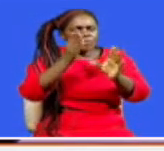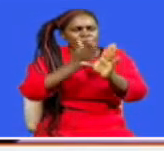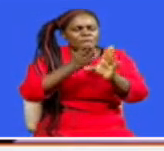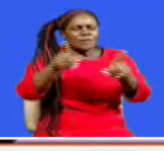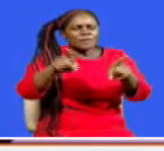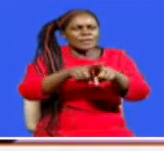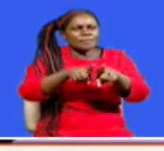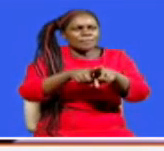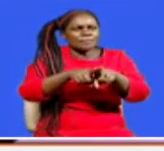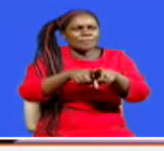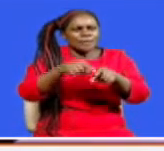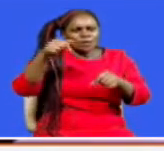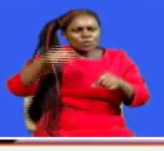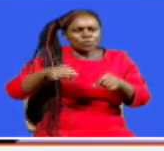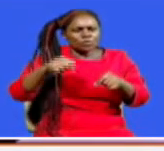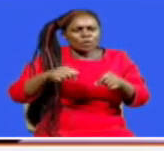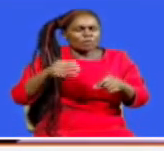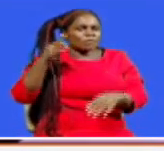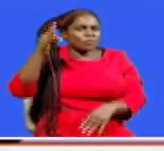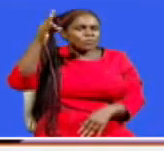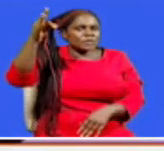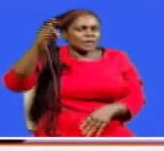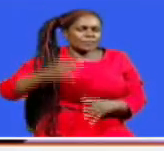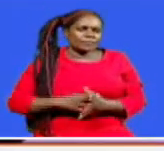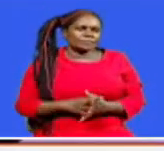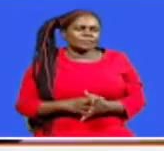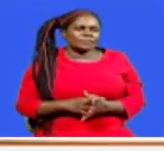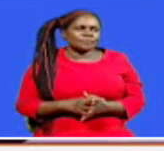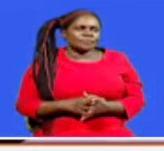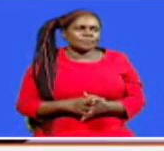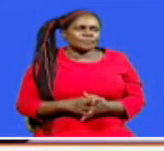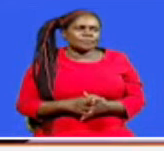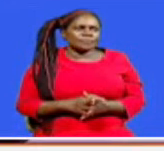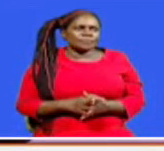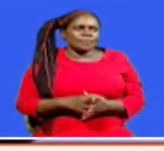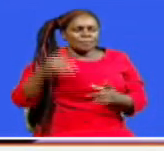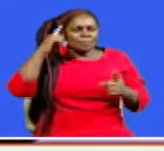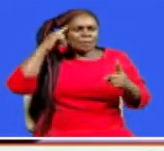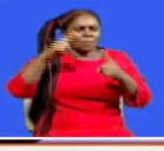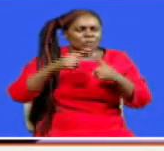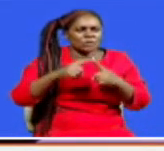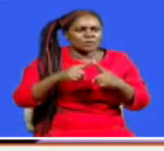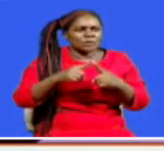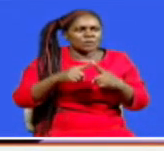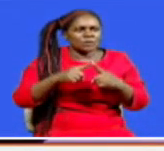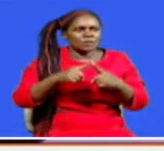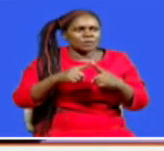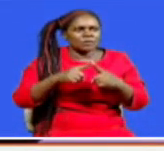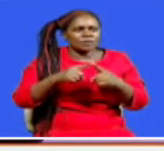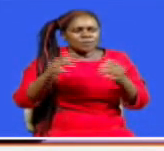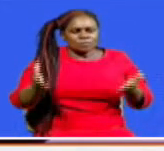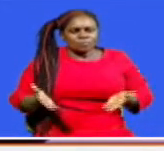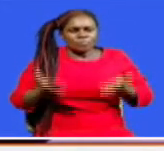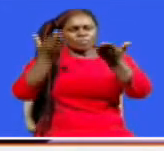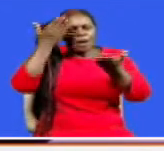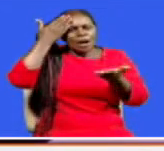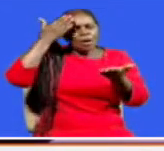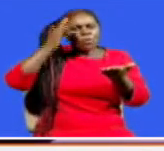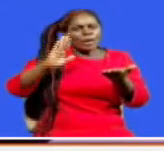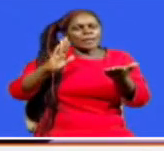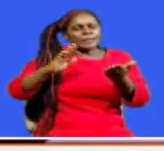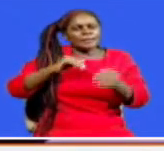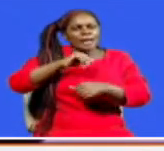a slogan today for the future, for the purpose of raising awareness